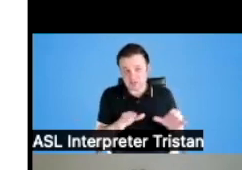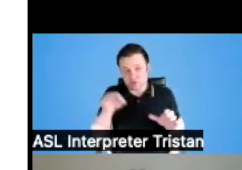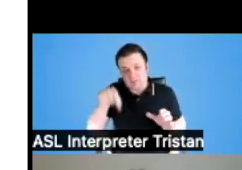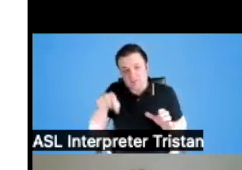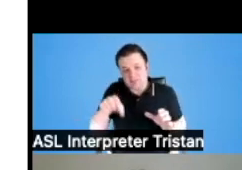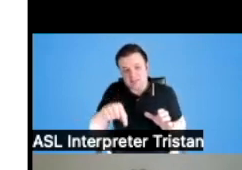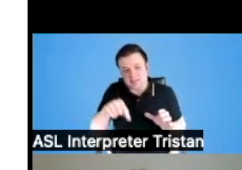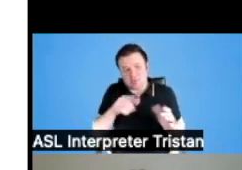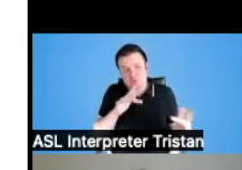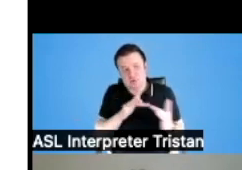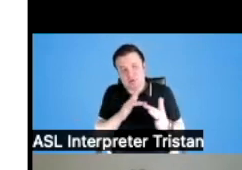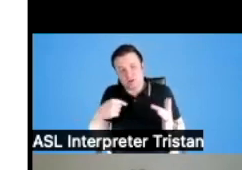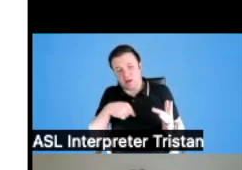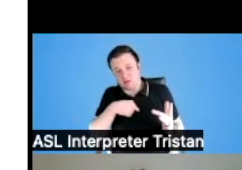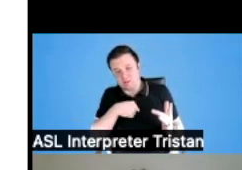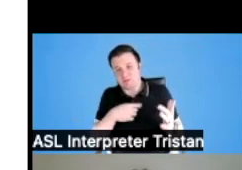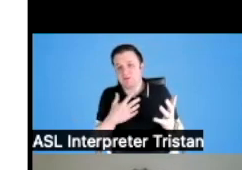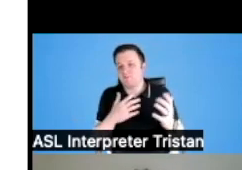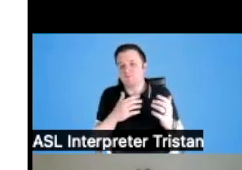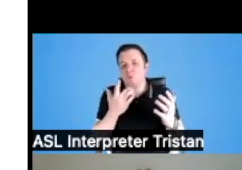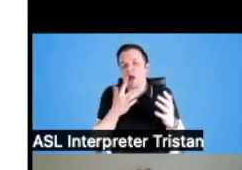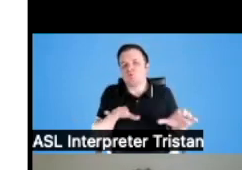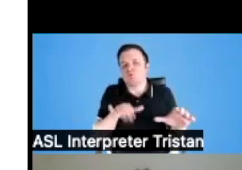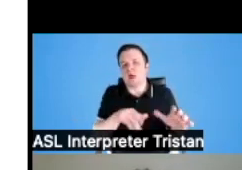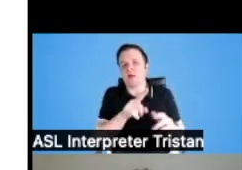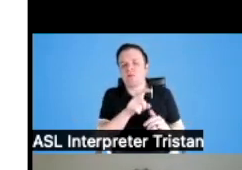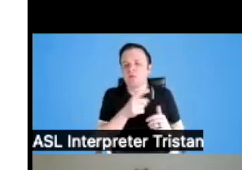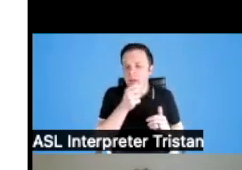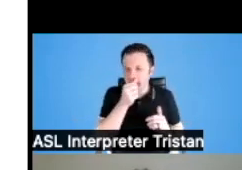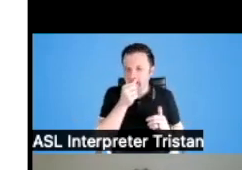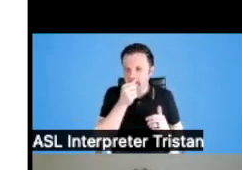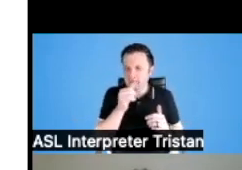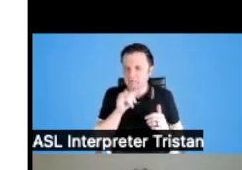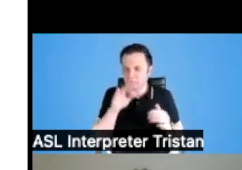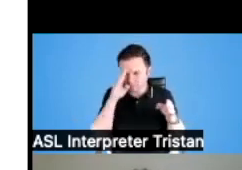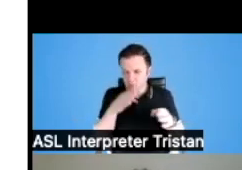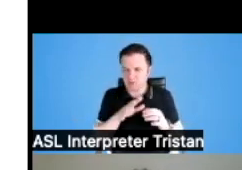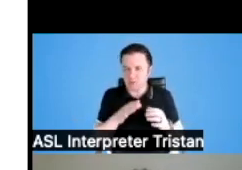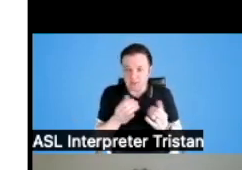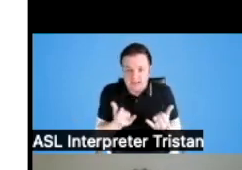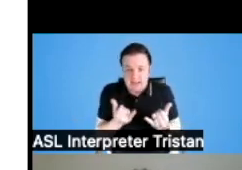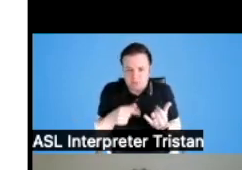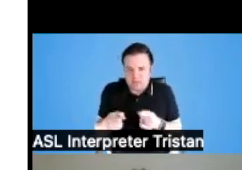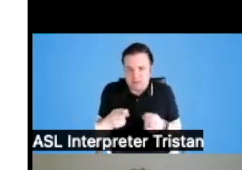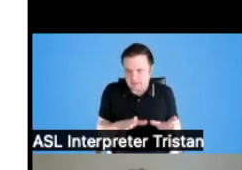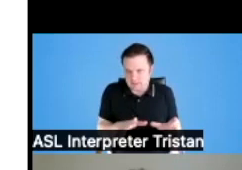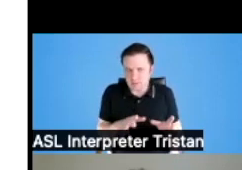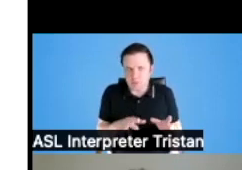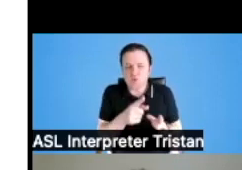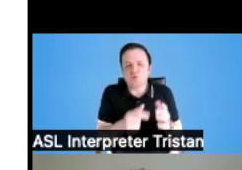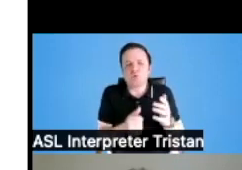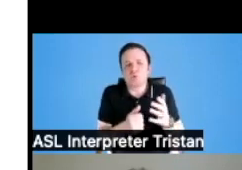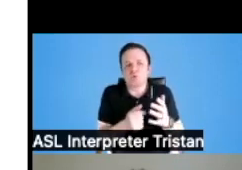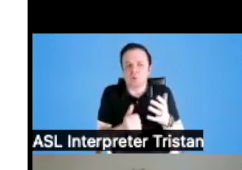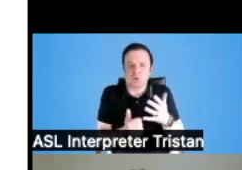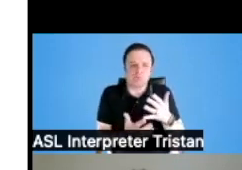where you reached out to us, what drove that choice? And so it really is focused on the here and now. What are you most worried about?